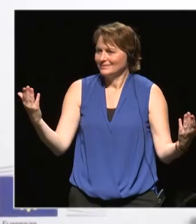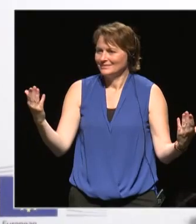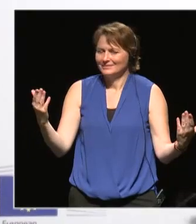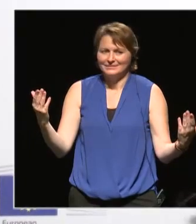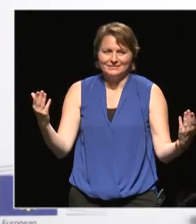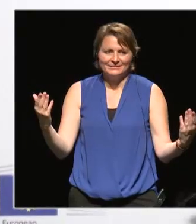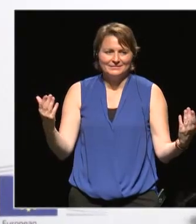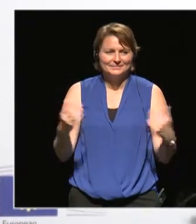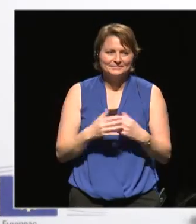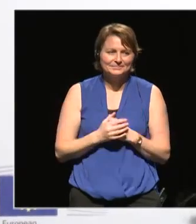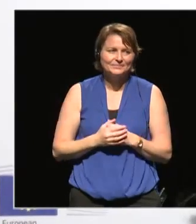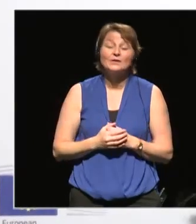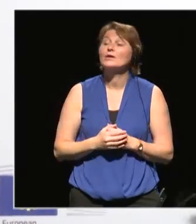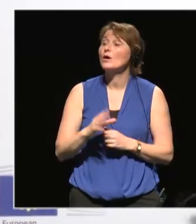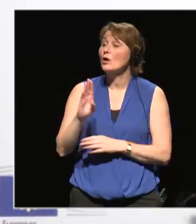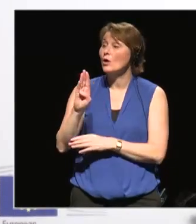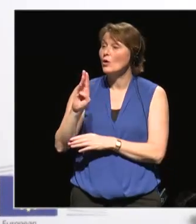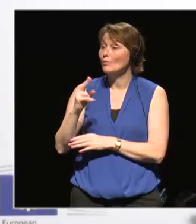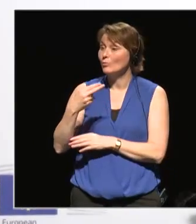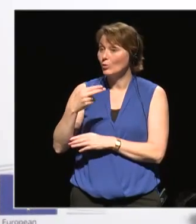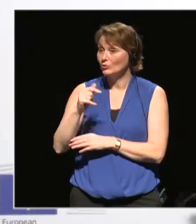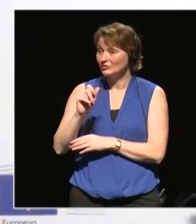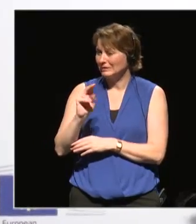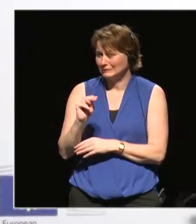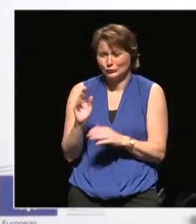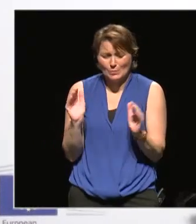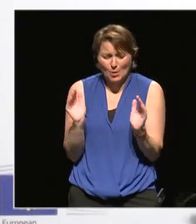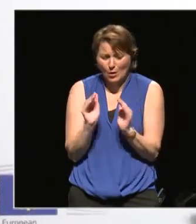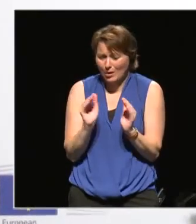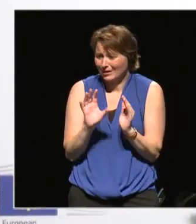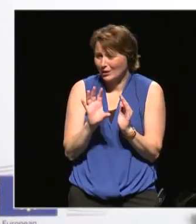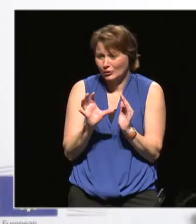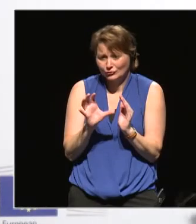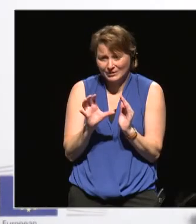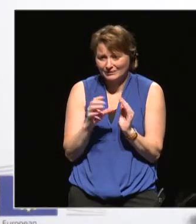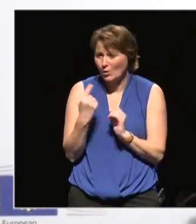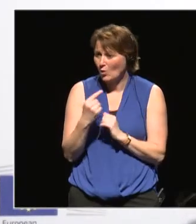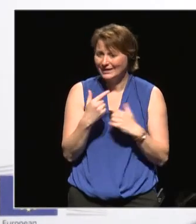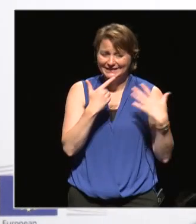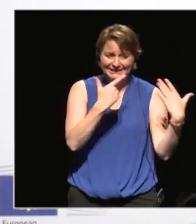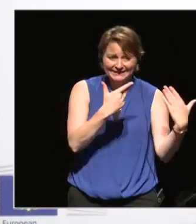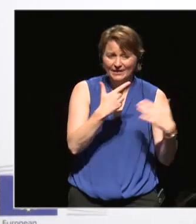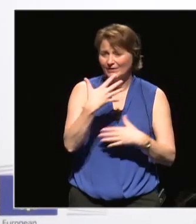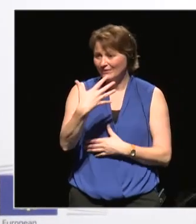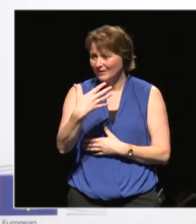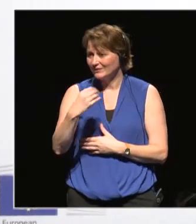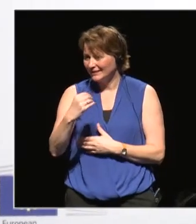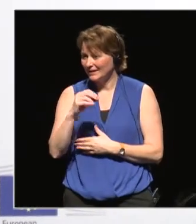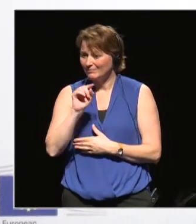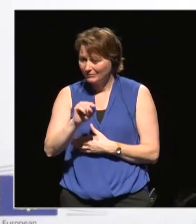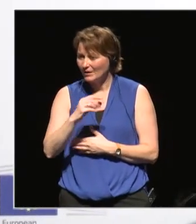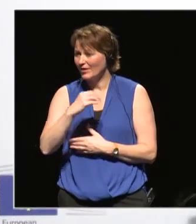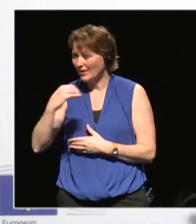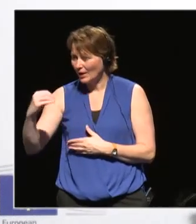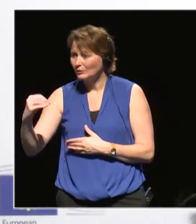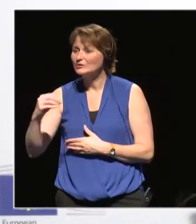out. For Bhutan, again, very small country, only 750,000 people, one